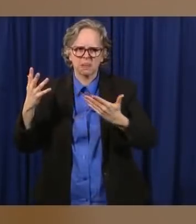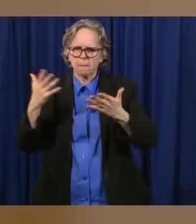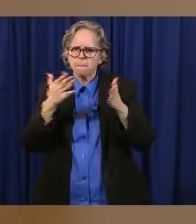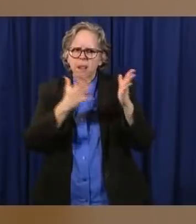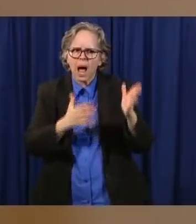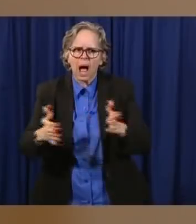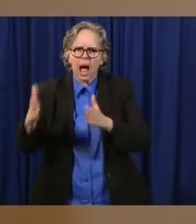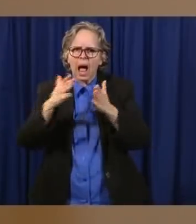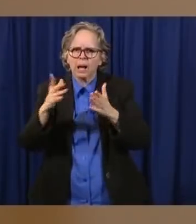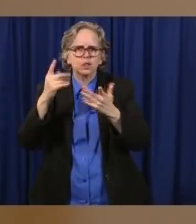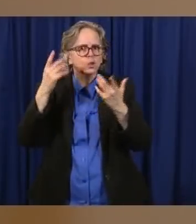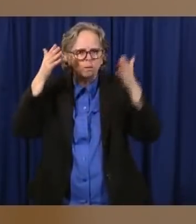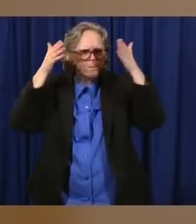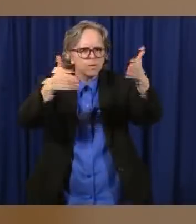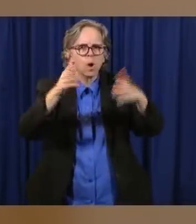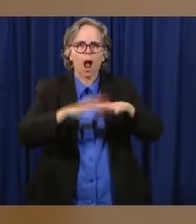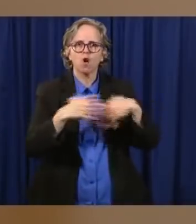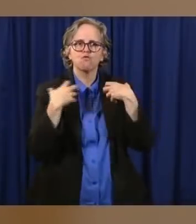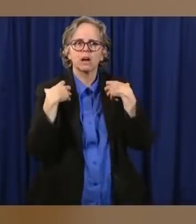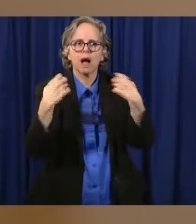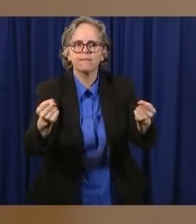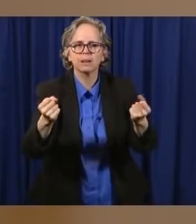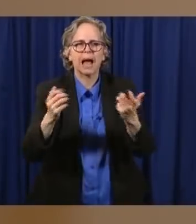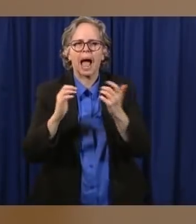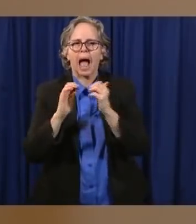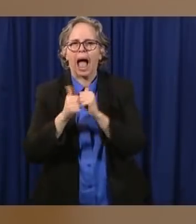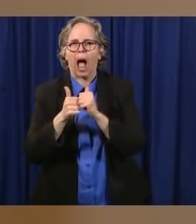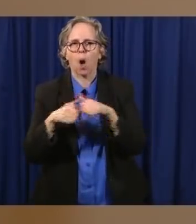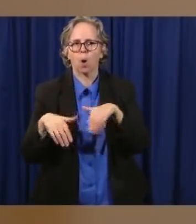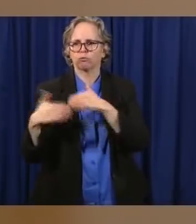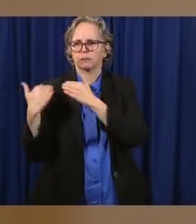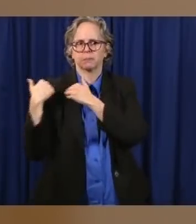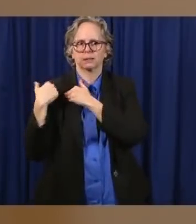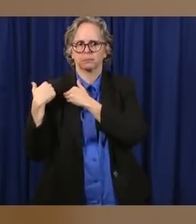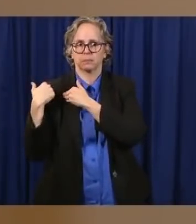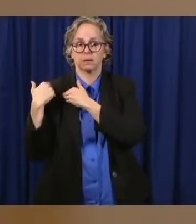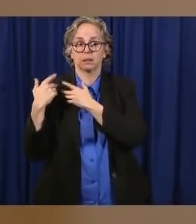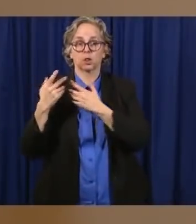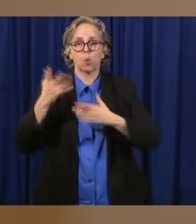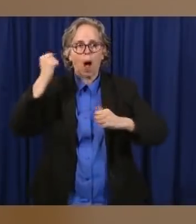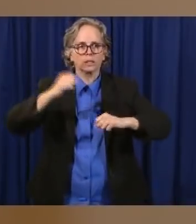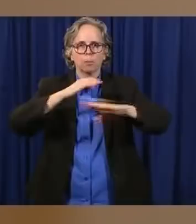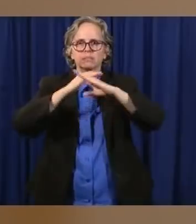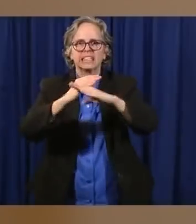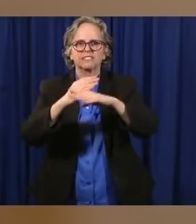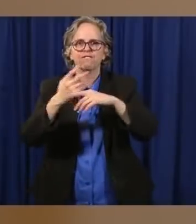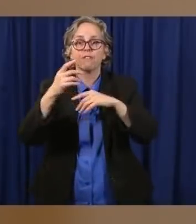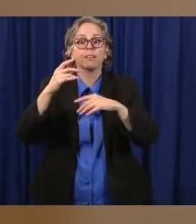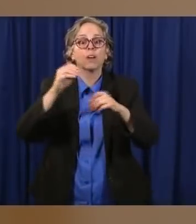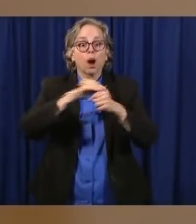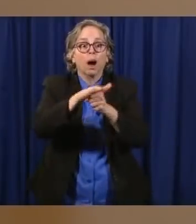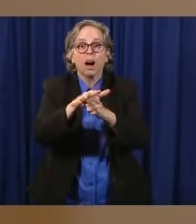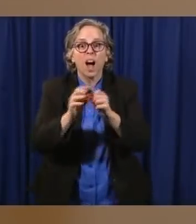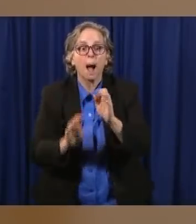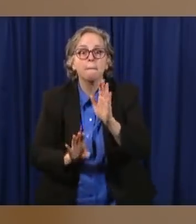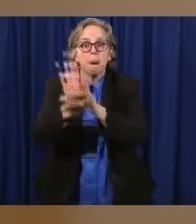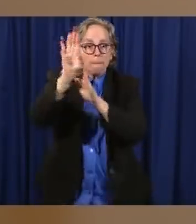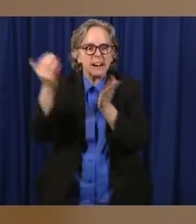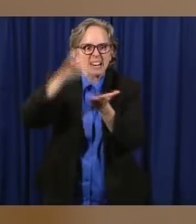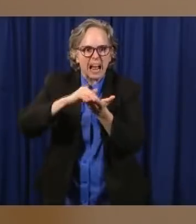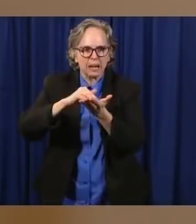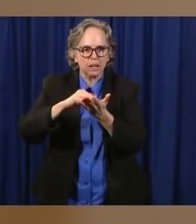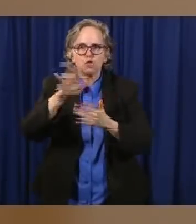keep this from spiking again. We see in Singapore today, as Lieutenant Governor said, the fact is most